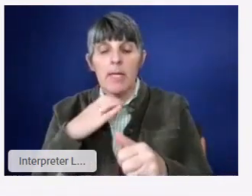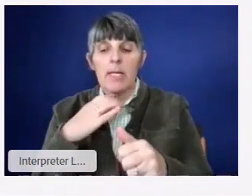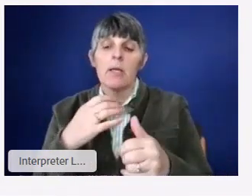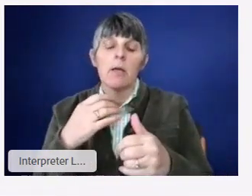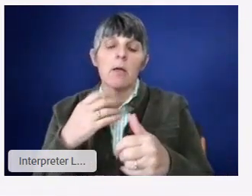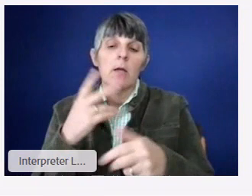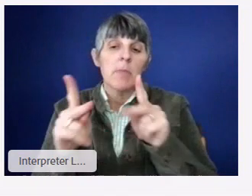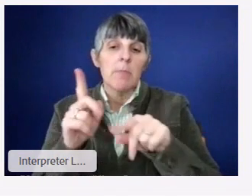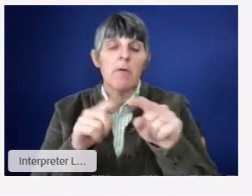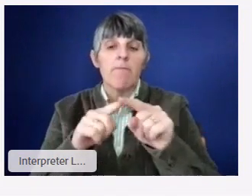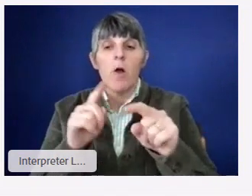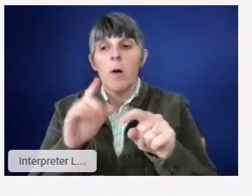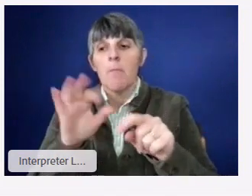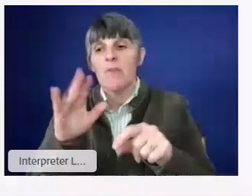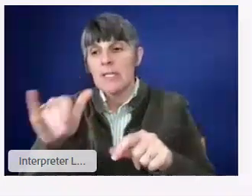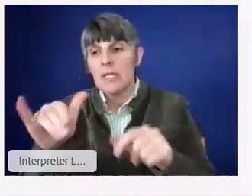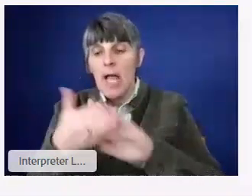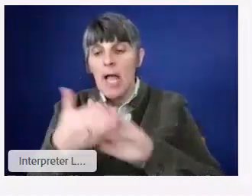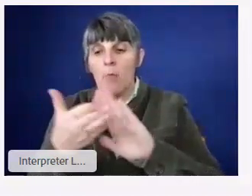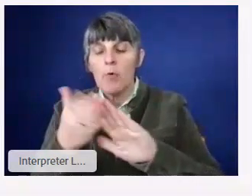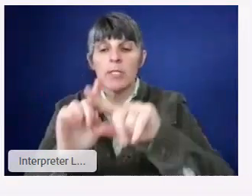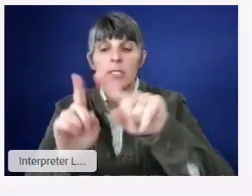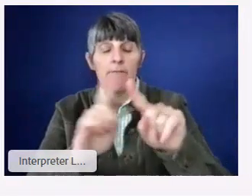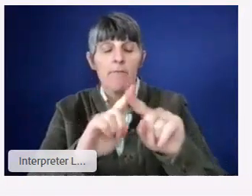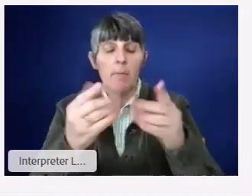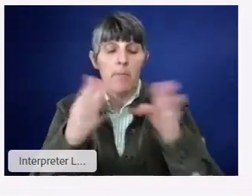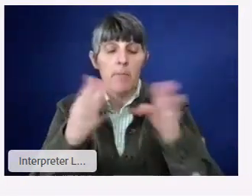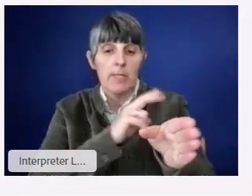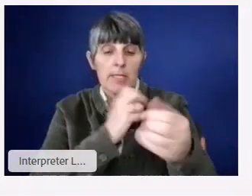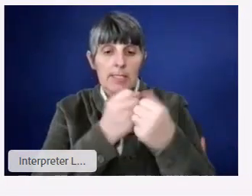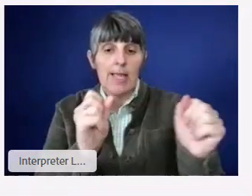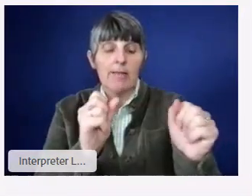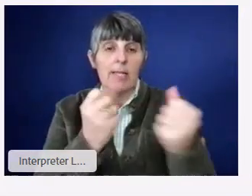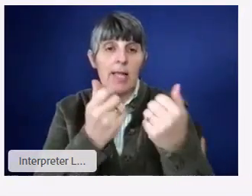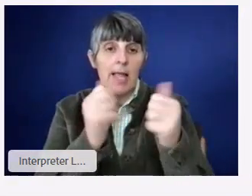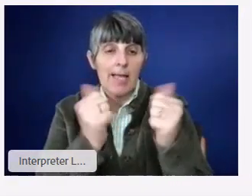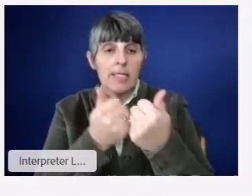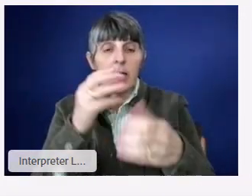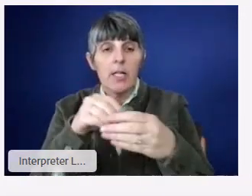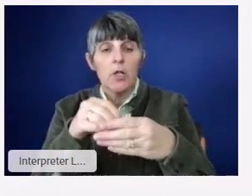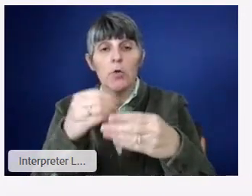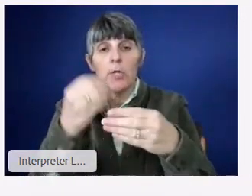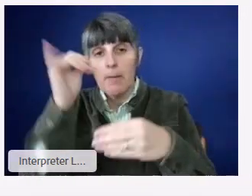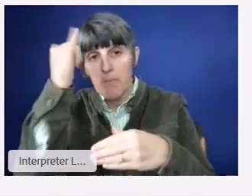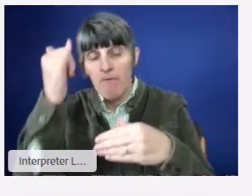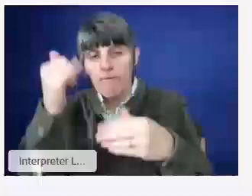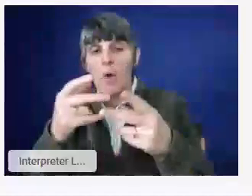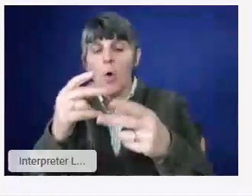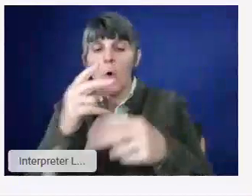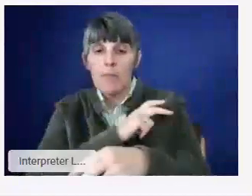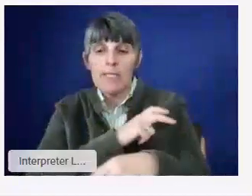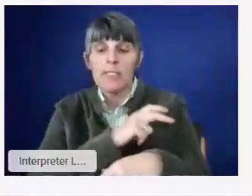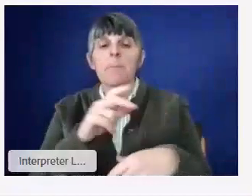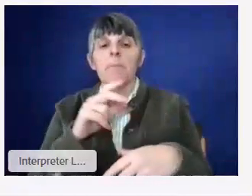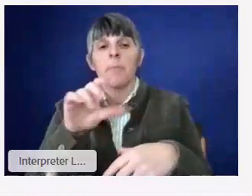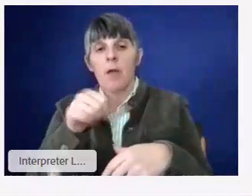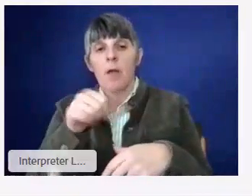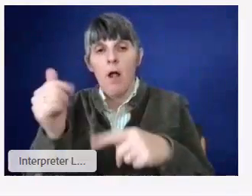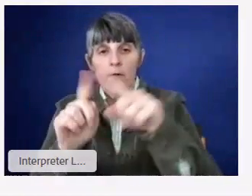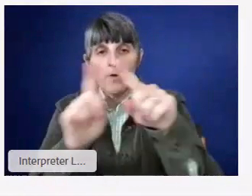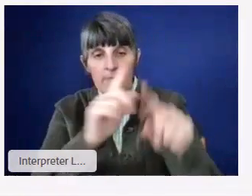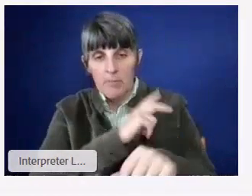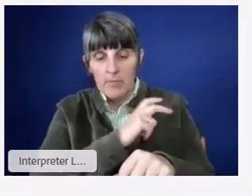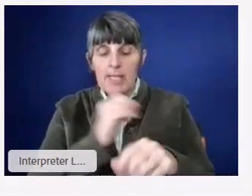from facility operators and various public safety agencies, including Buffalo Place, UB Police, and NFTA Police, a